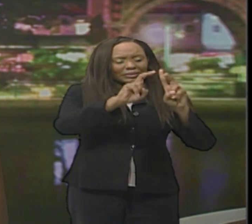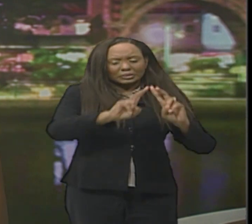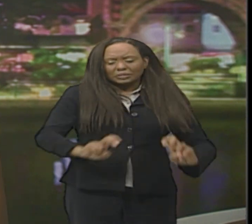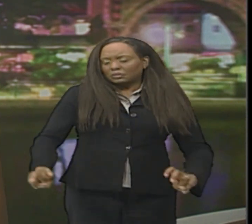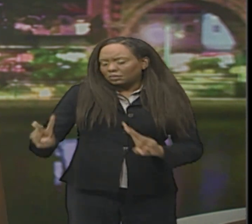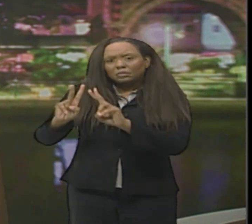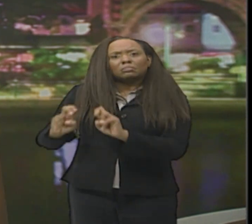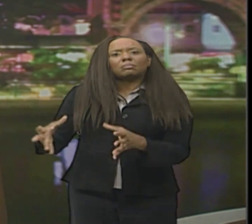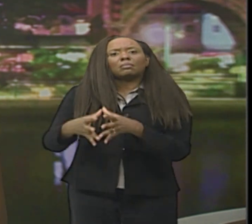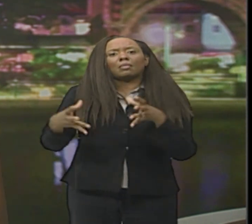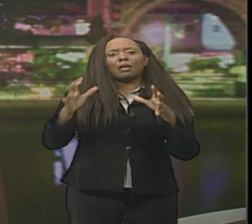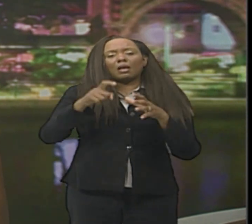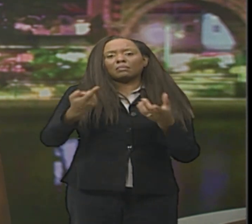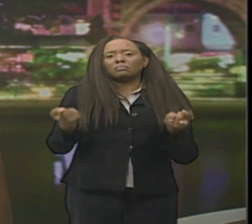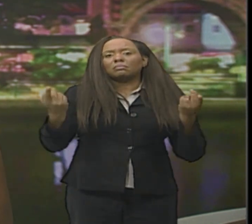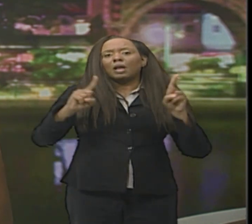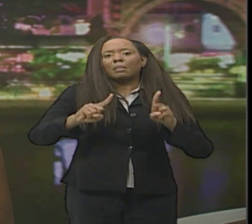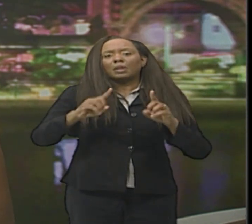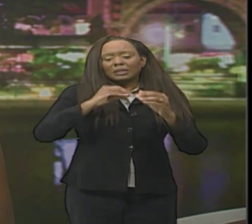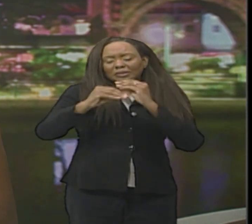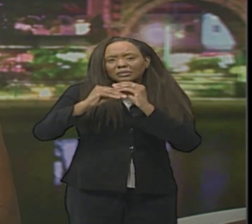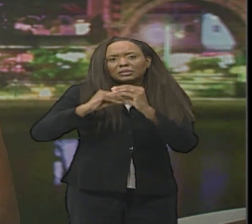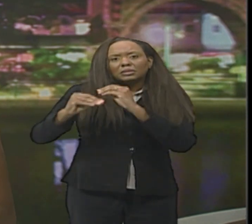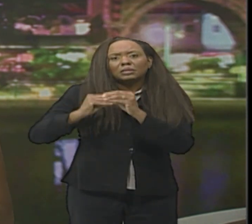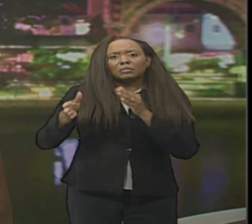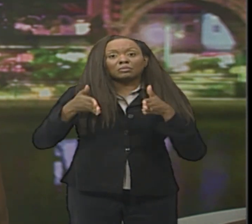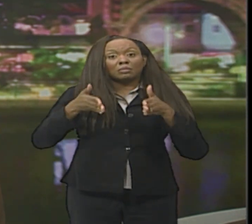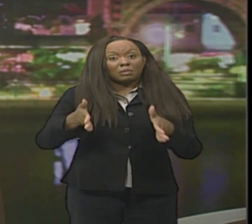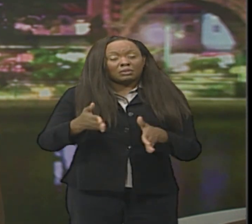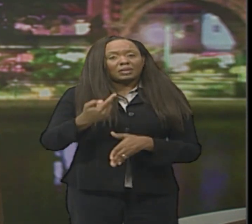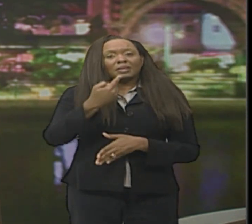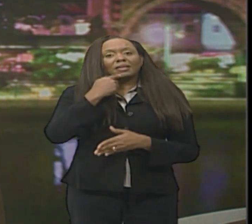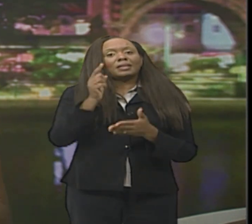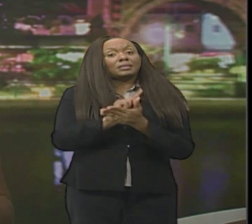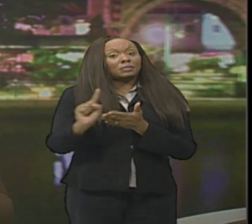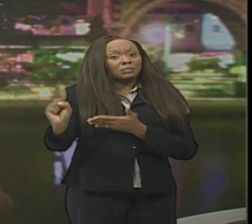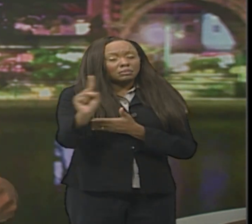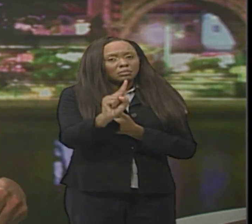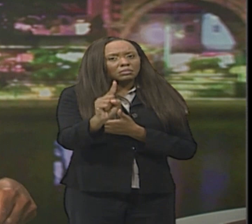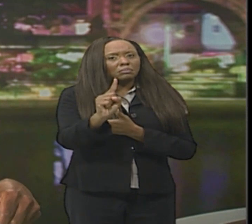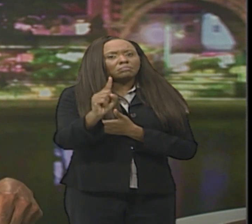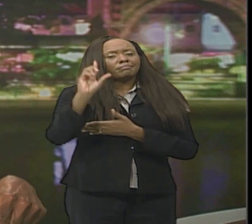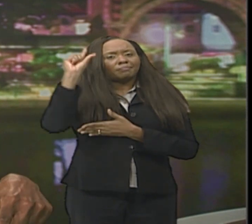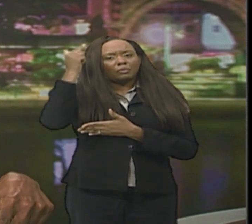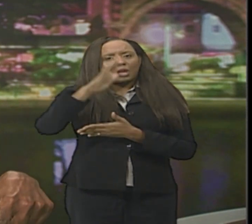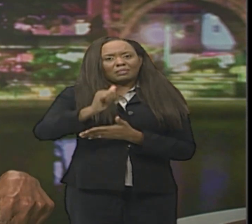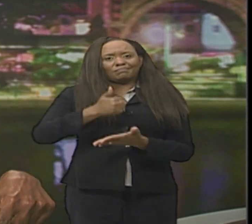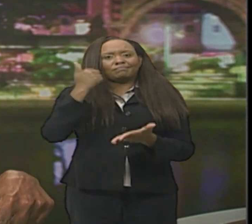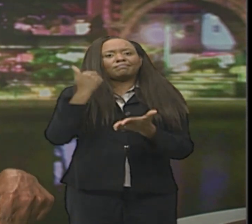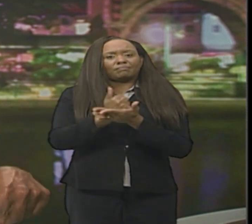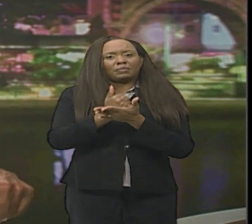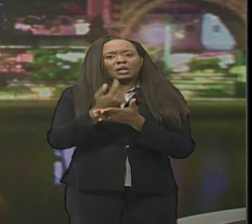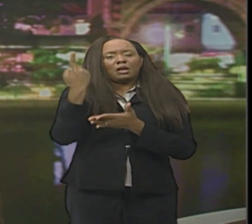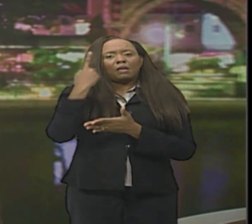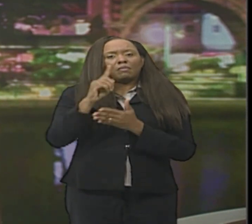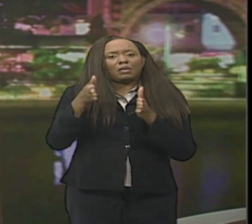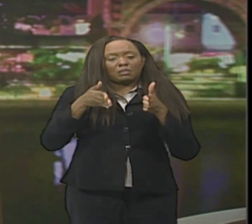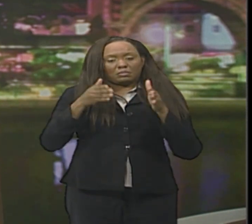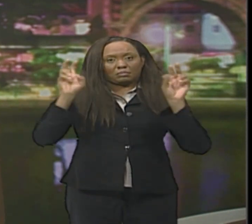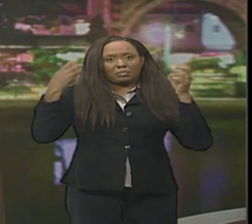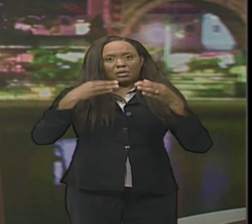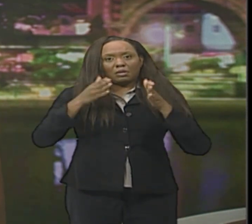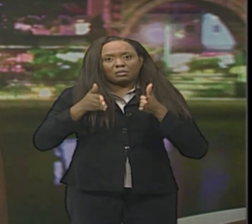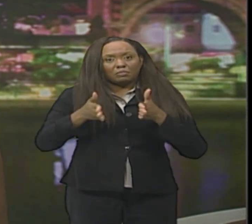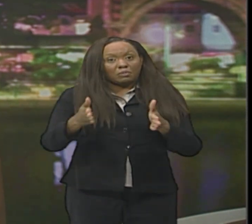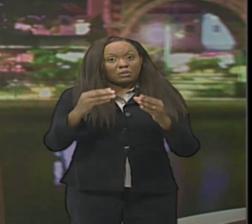are a significant number of roads that need attention, and he believes that next week Cabinet will give its approval to an IDB